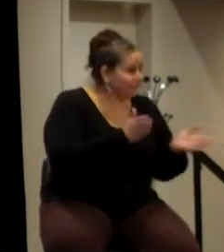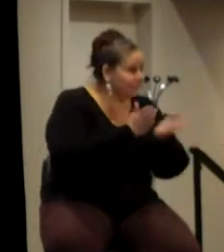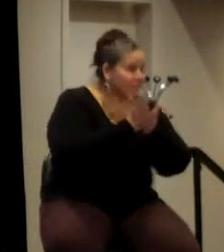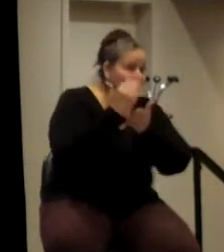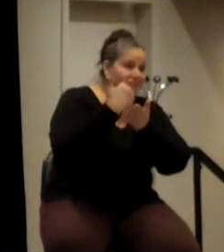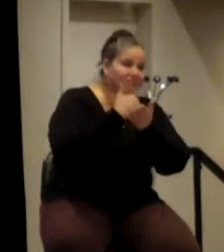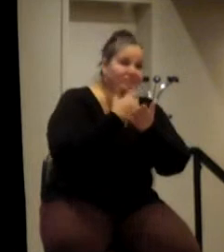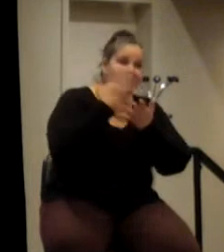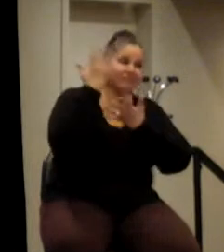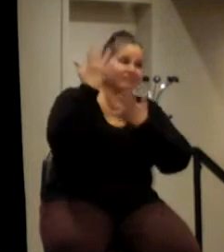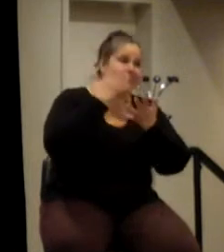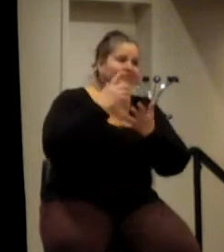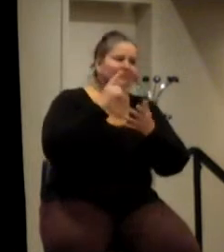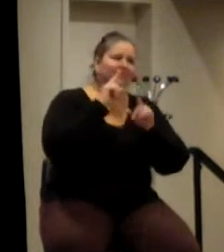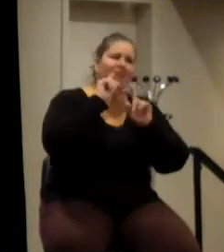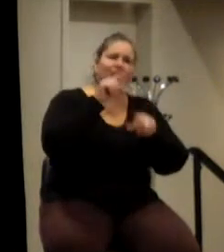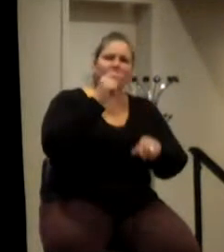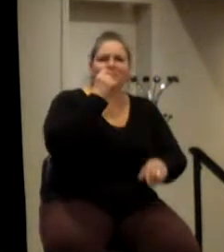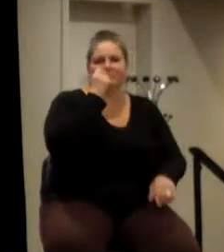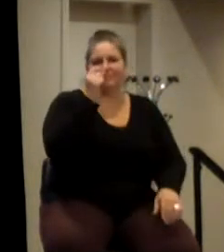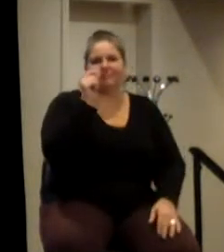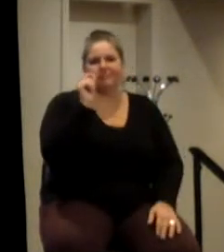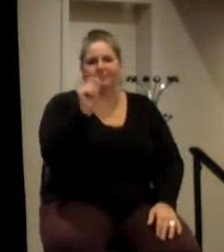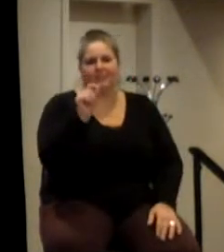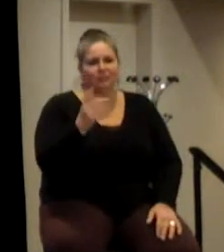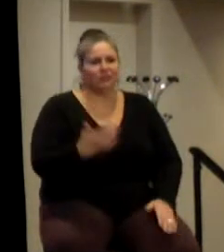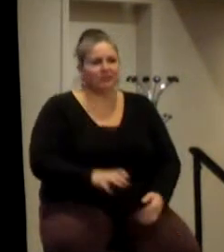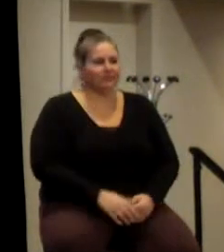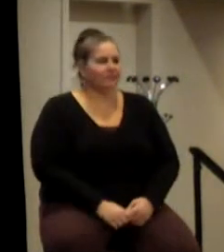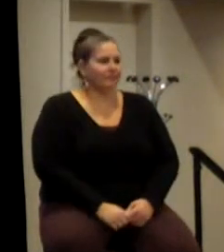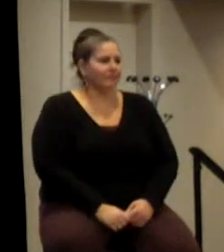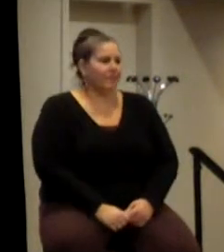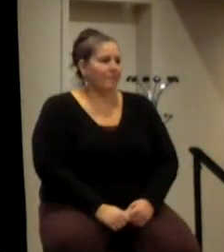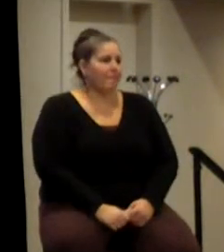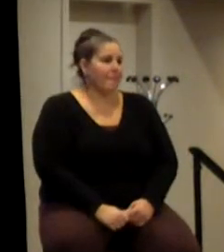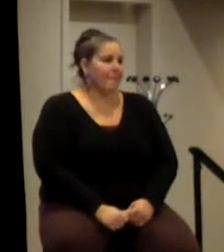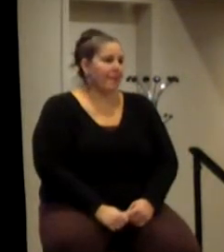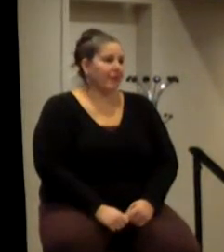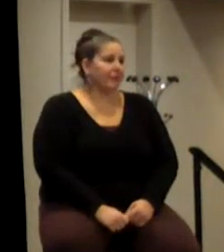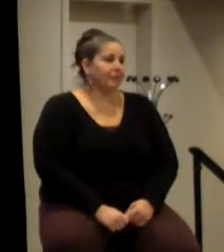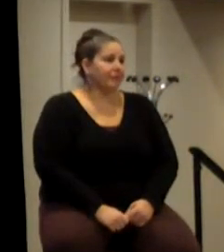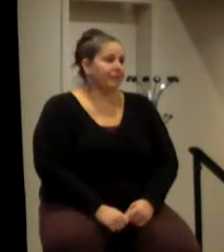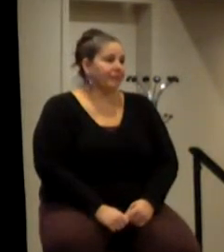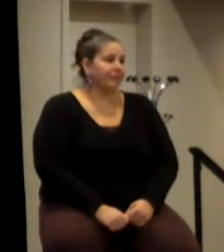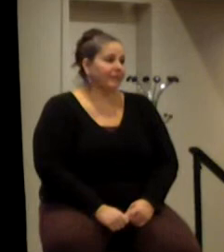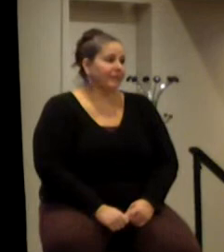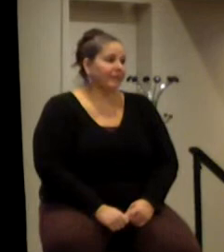you all in the public will judge the work that those leaders do and the work that I do.